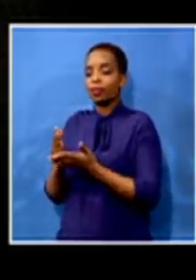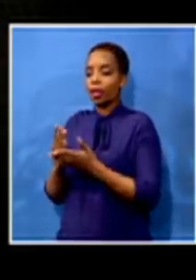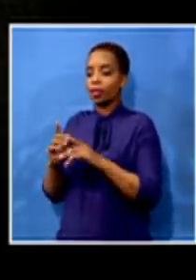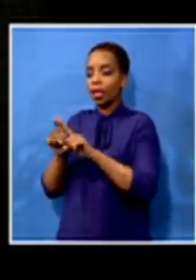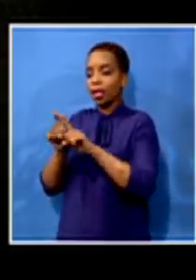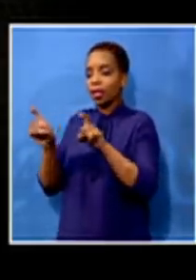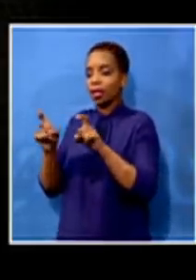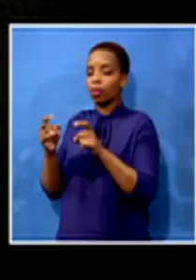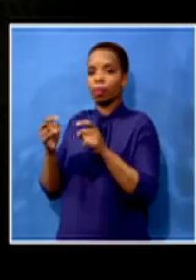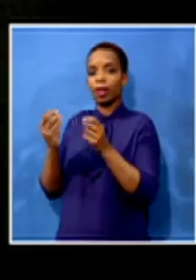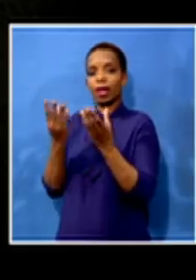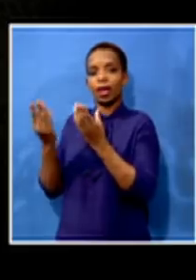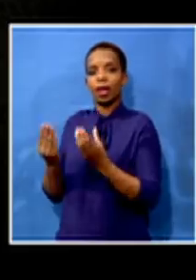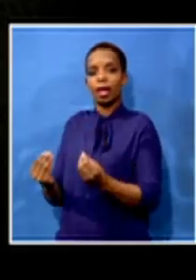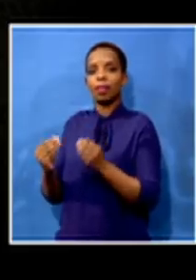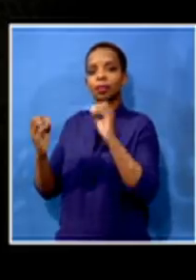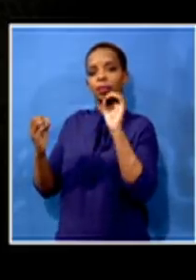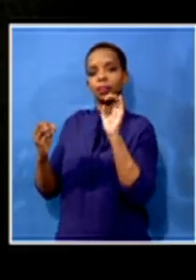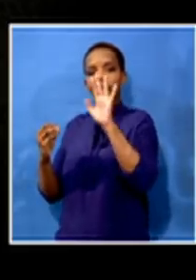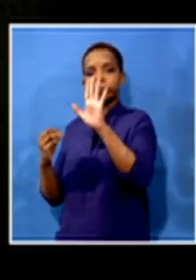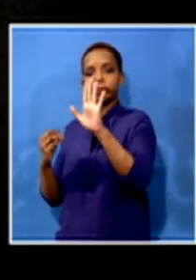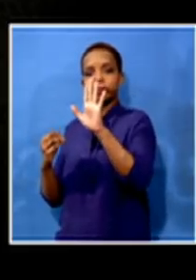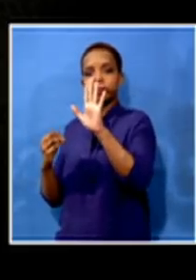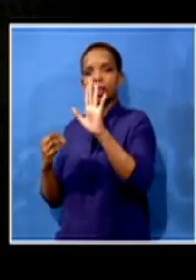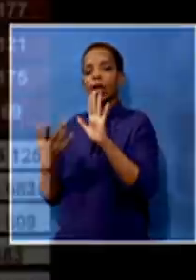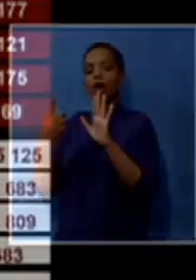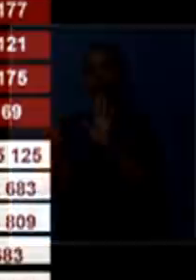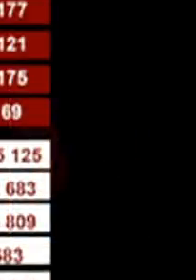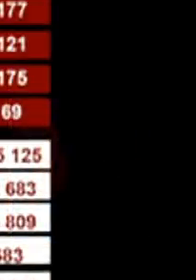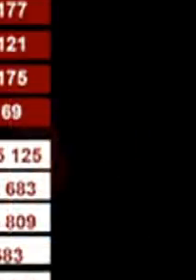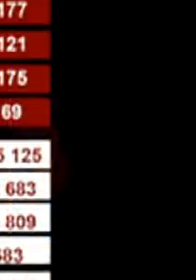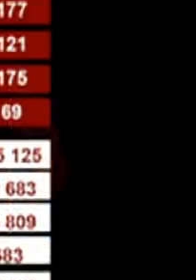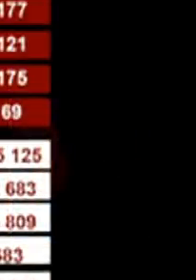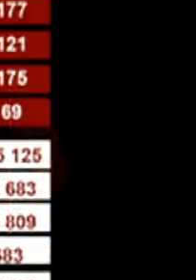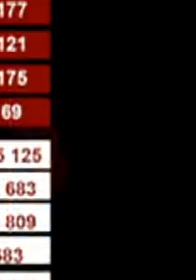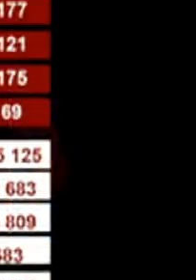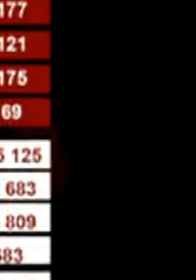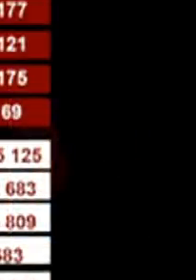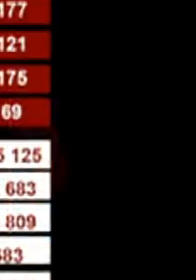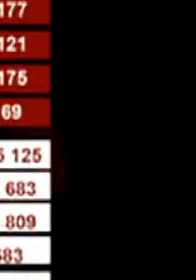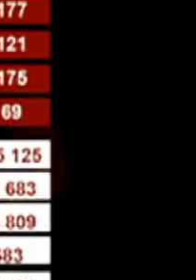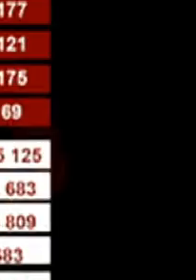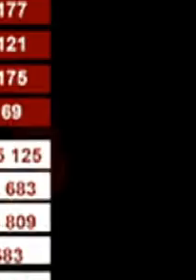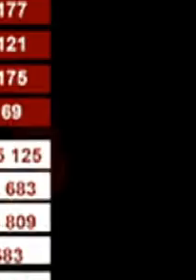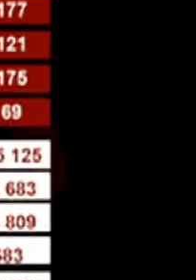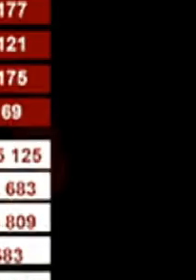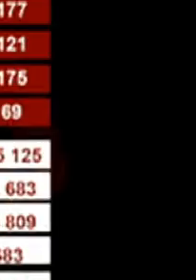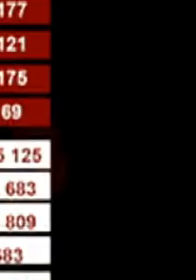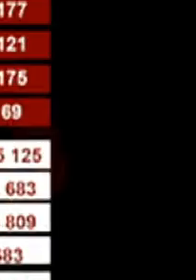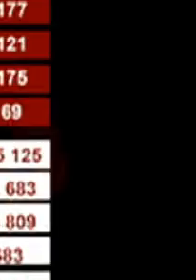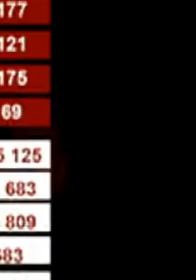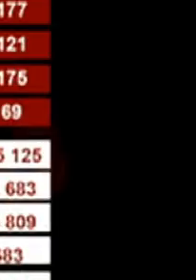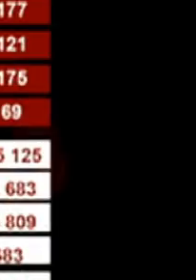some graphics just to take the viewers with us. So if we look at the Western and Eastern Cape,